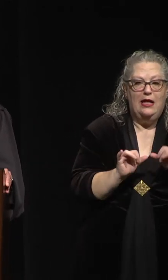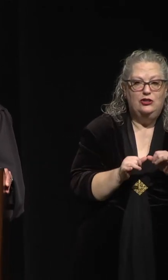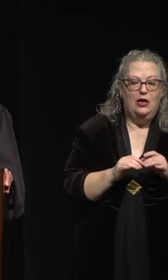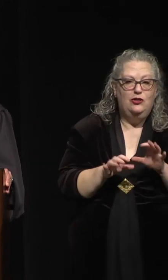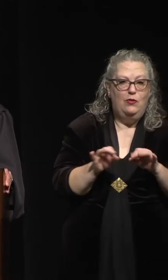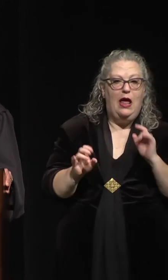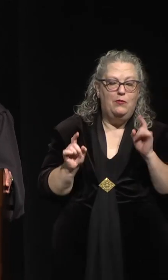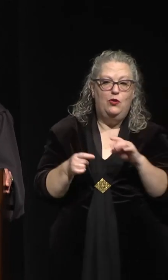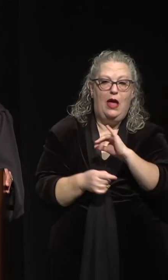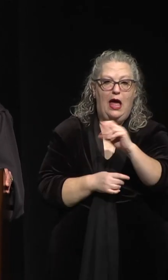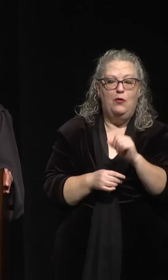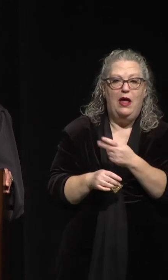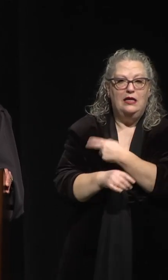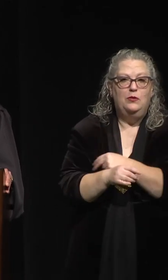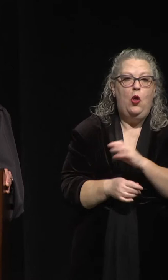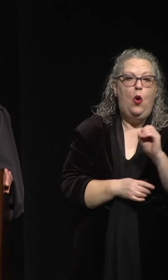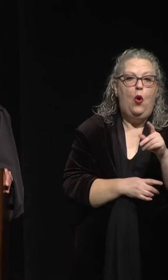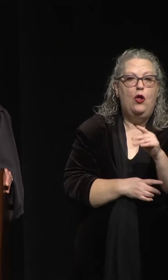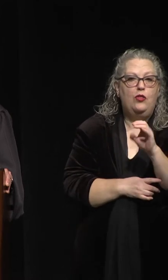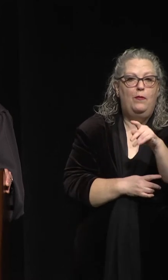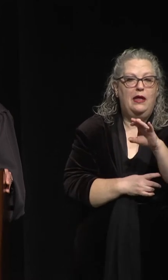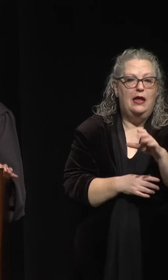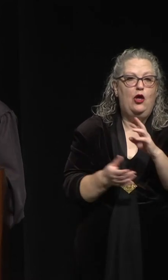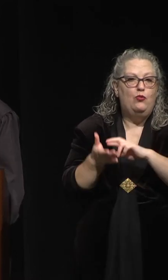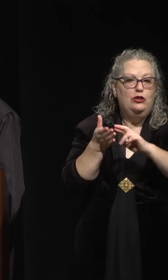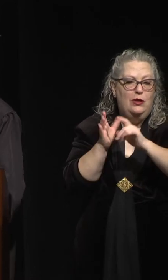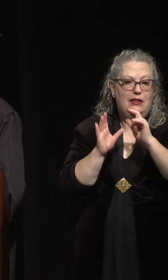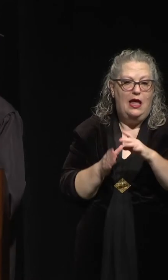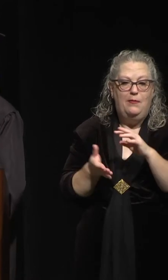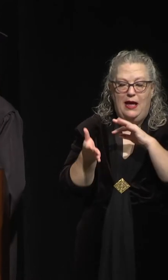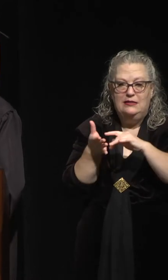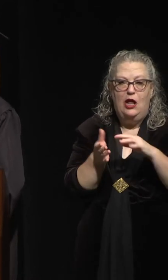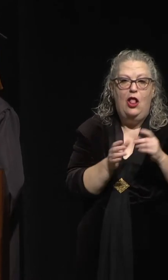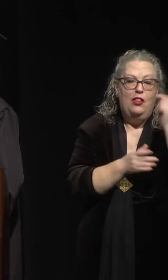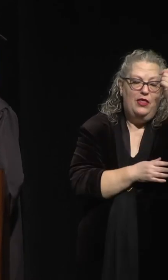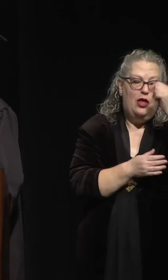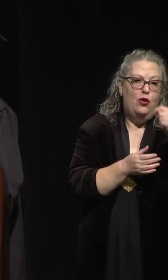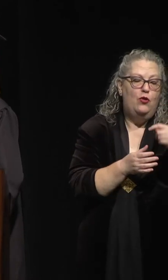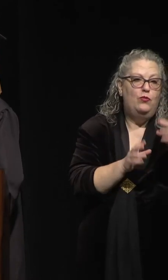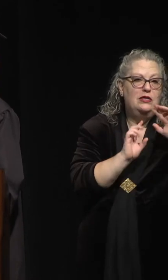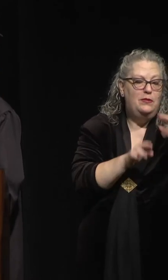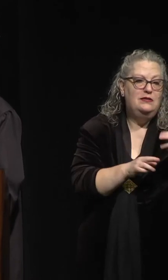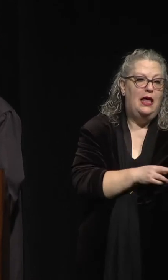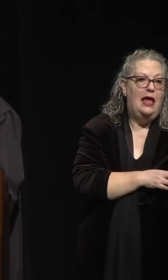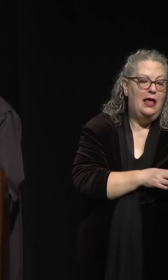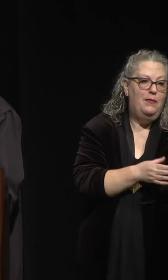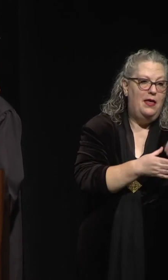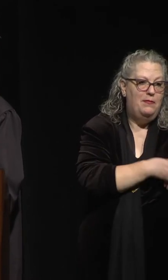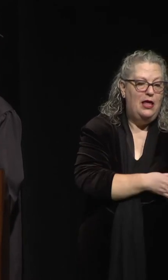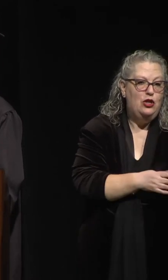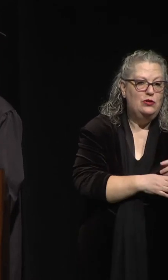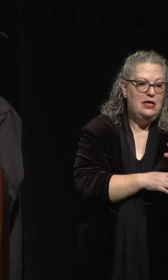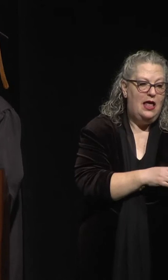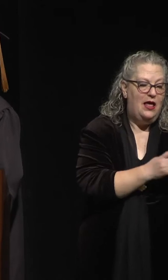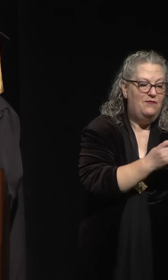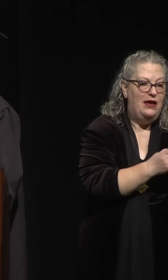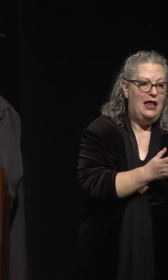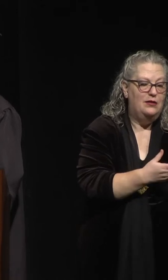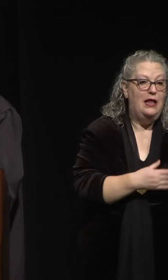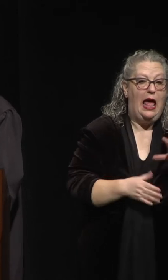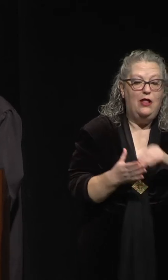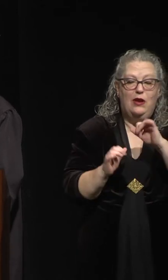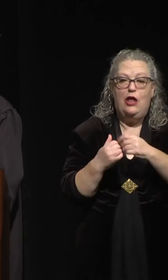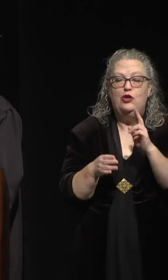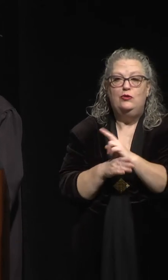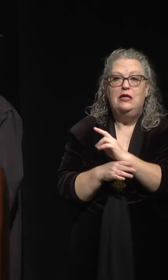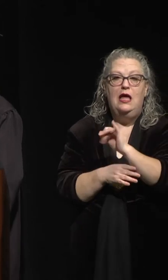Iowa Hospital's Orthopedic Research Lab, where I studied the theoretical response of a hip implant using finite elements, and I learned how to use an